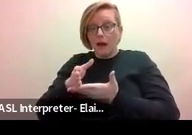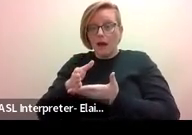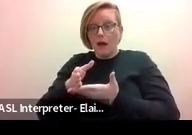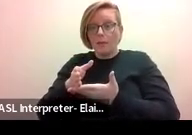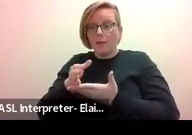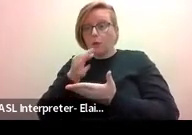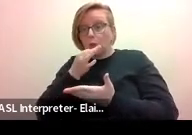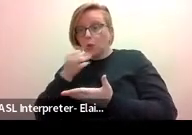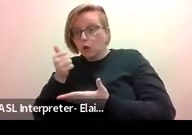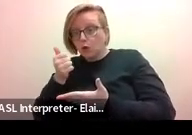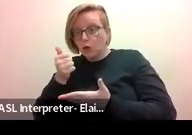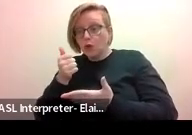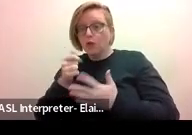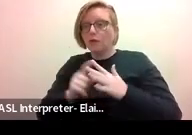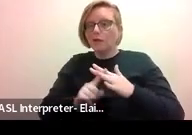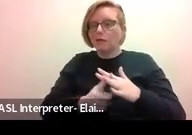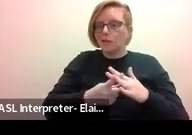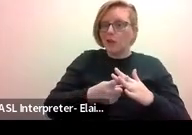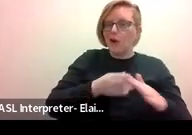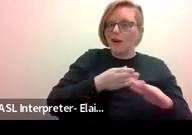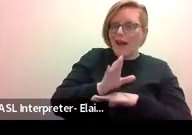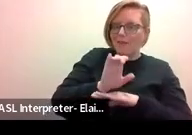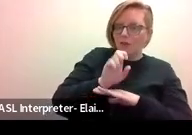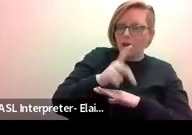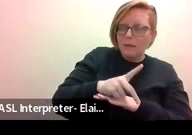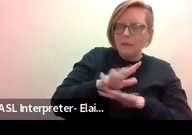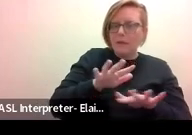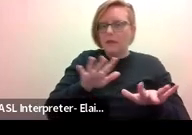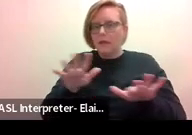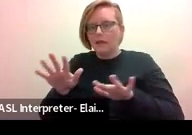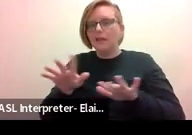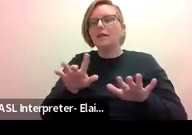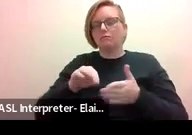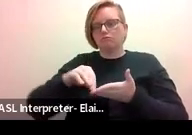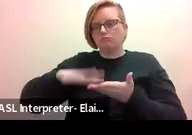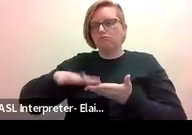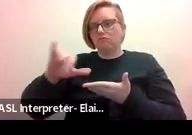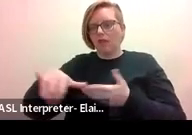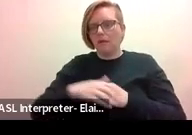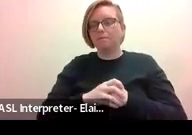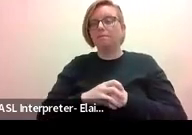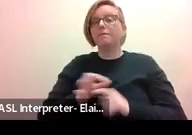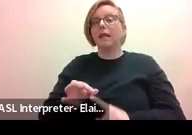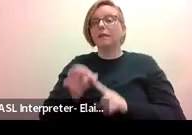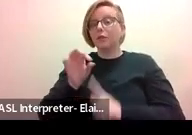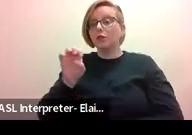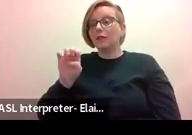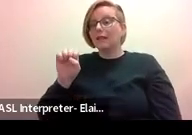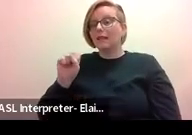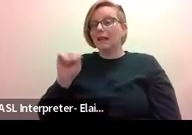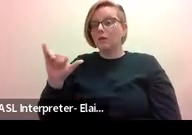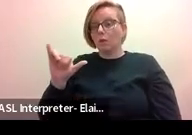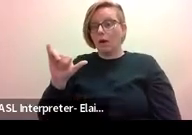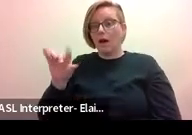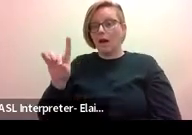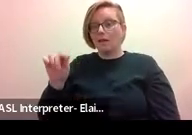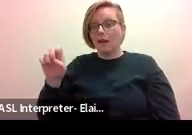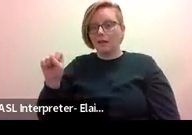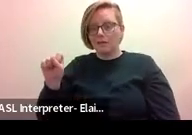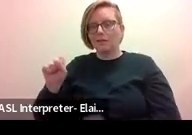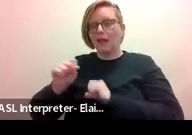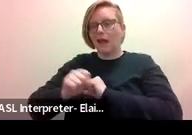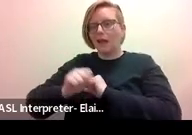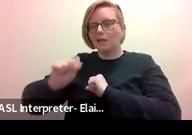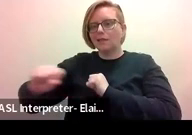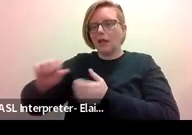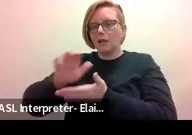later than the IEP, and especially paying attention to the ESY dates, those extended school year dates.